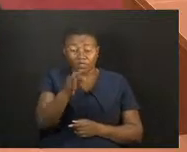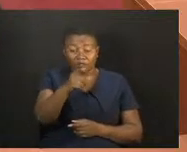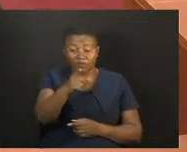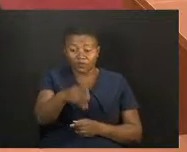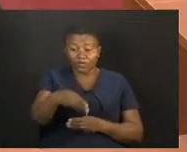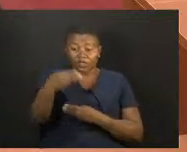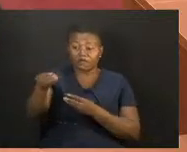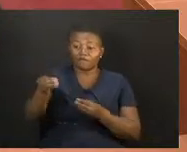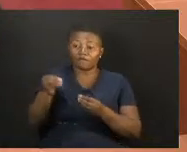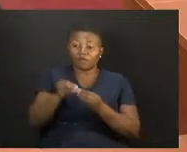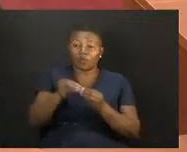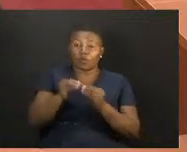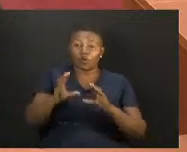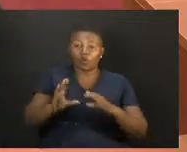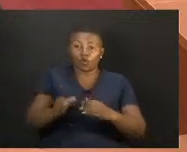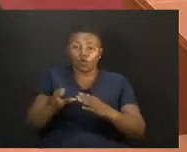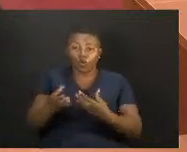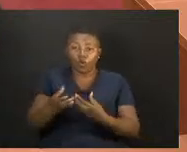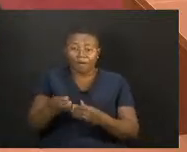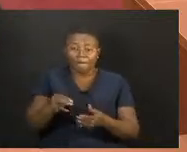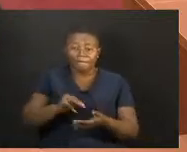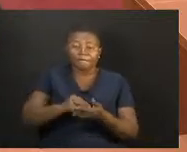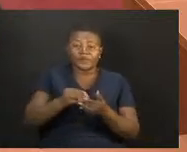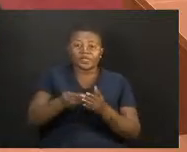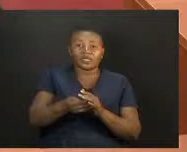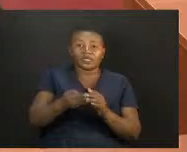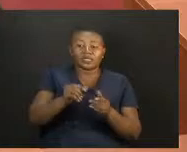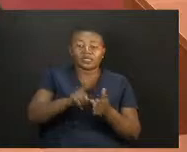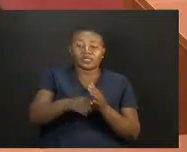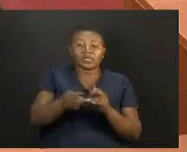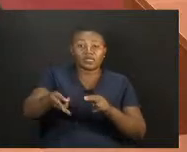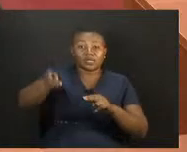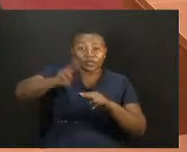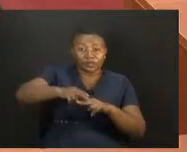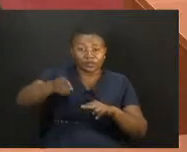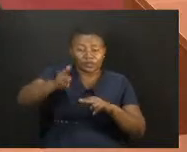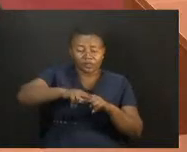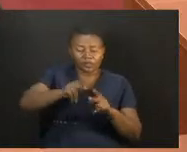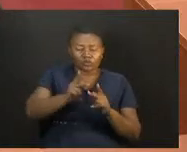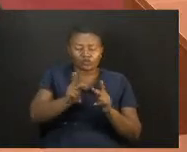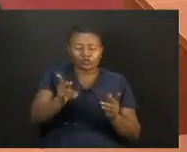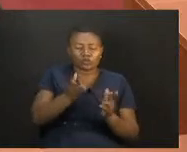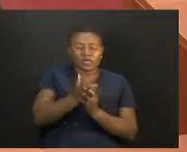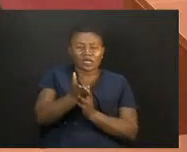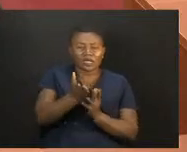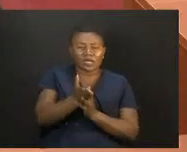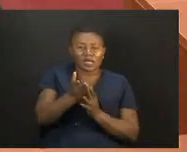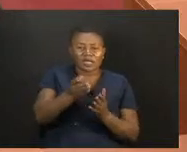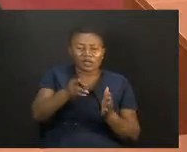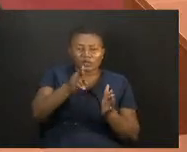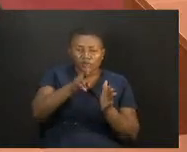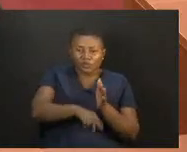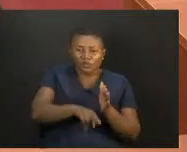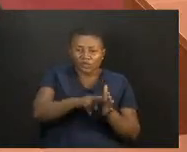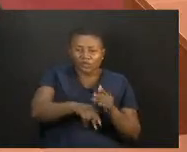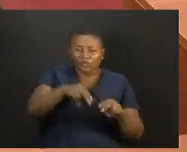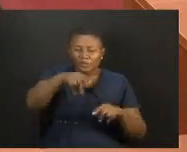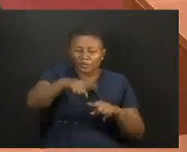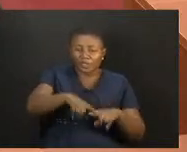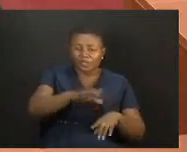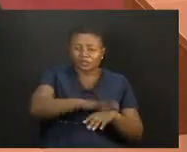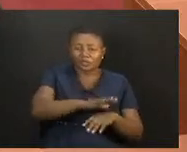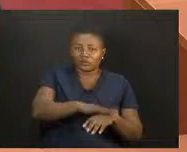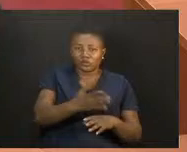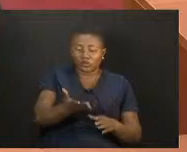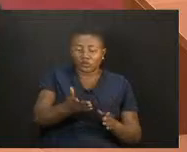communities, then it increases the access rate. And so the access rate is based on the population and housing census, taking